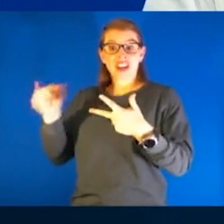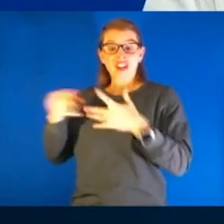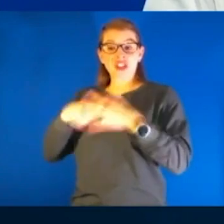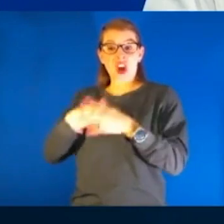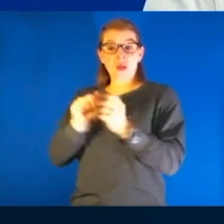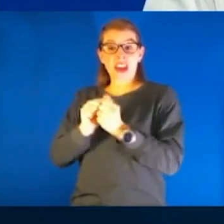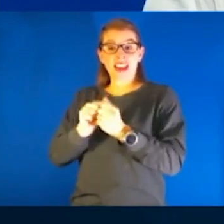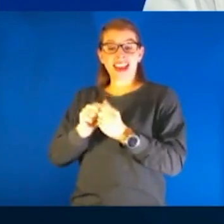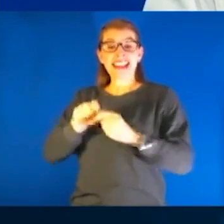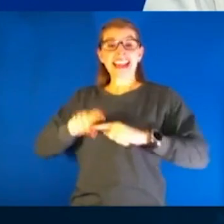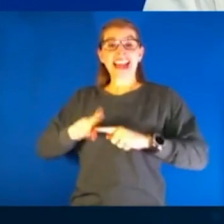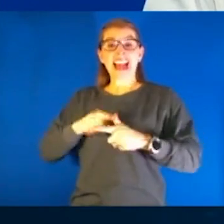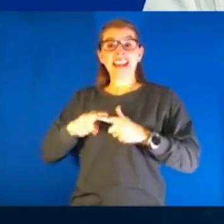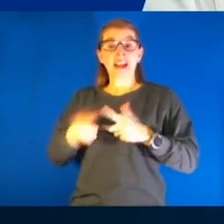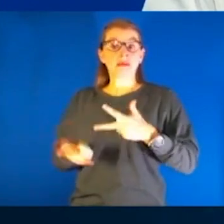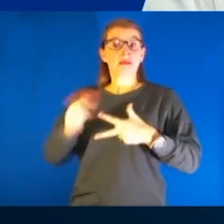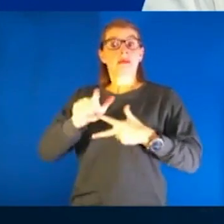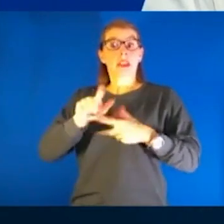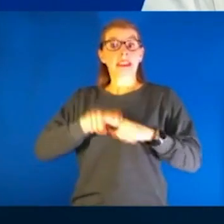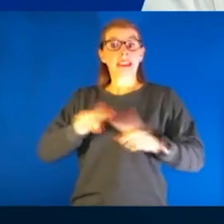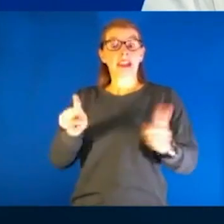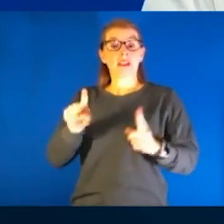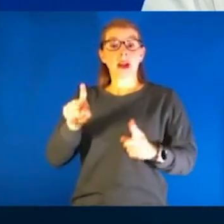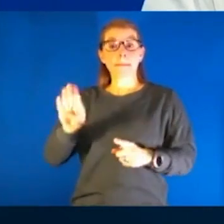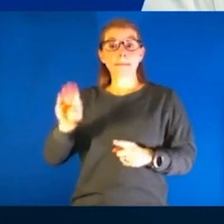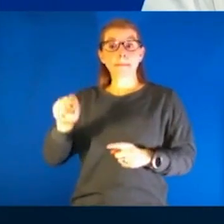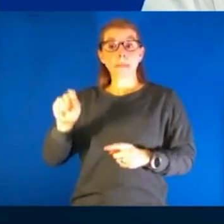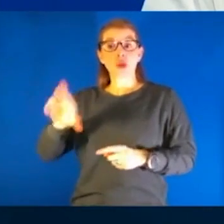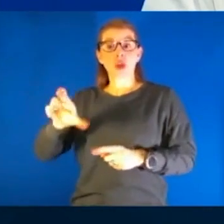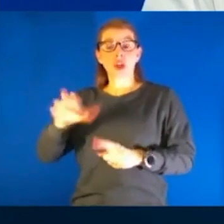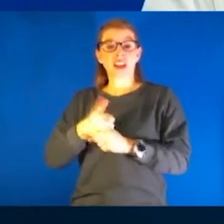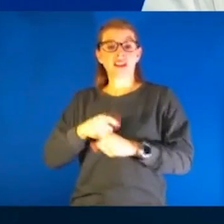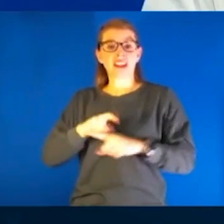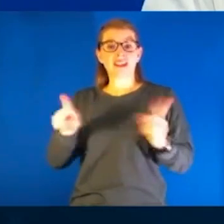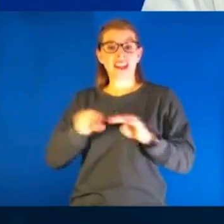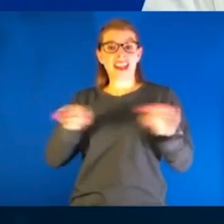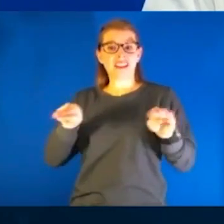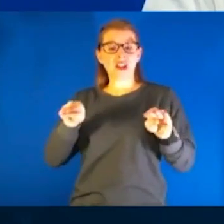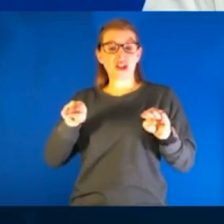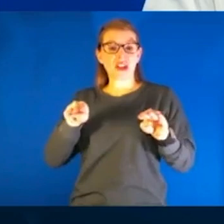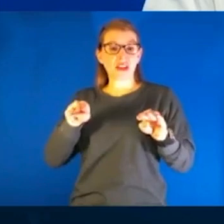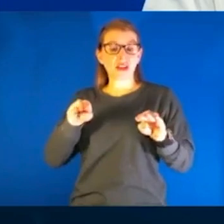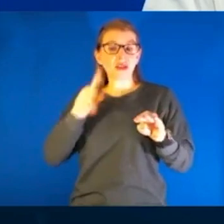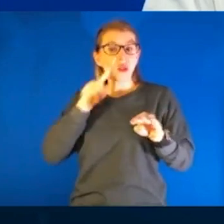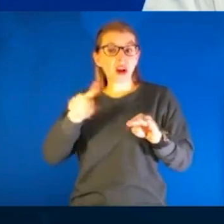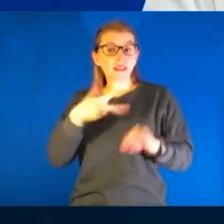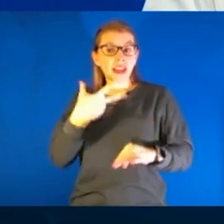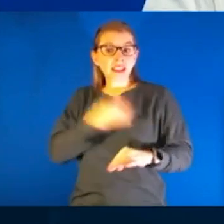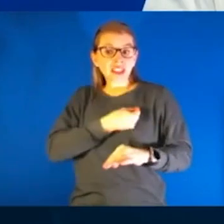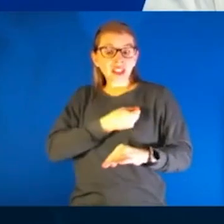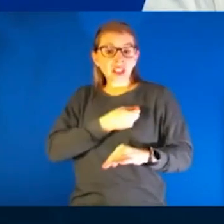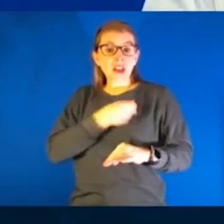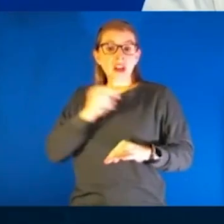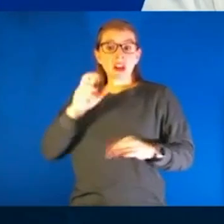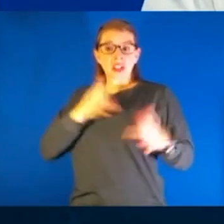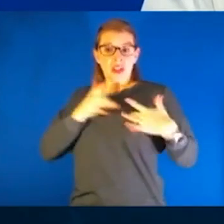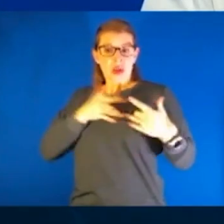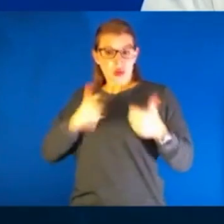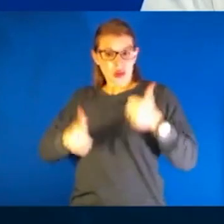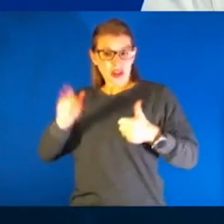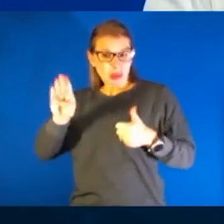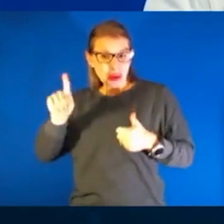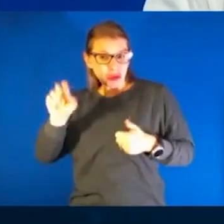different booster, is she at a different level of vaccination than others? Does she need to be concerned about exactly which boosters she's